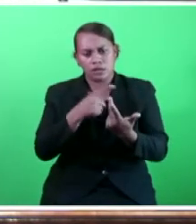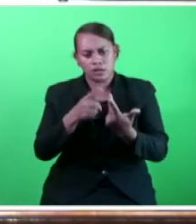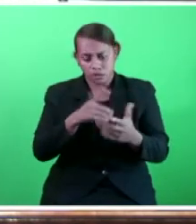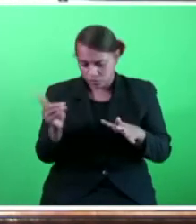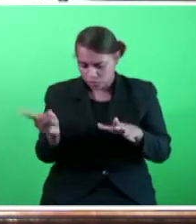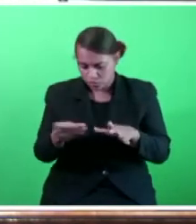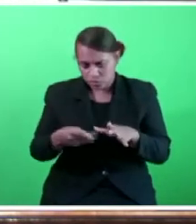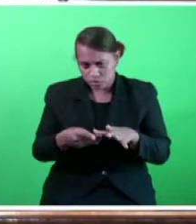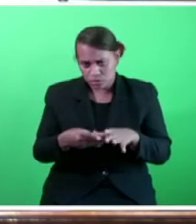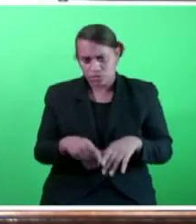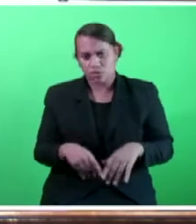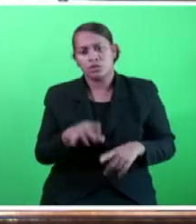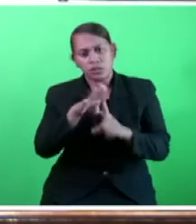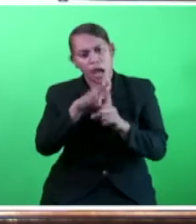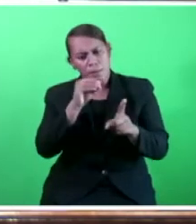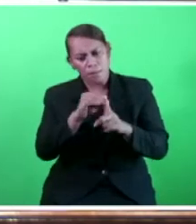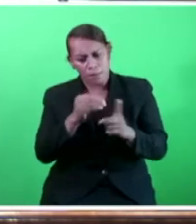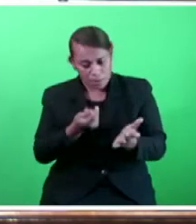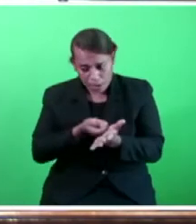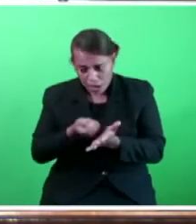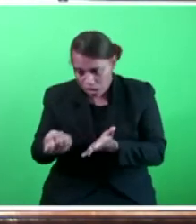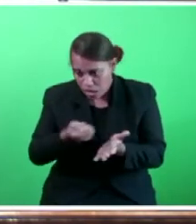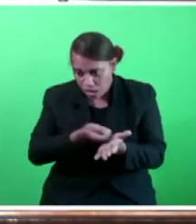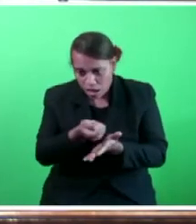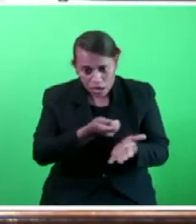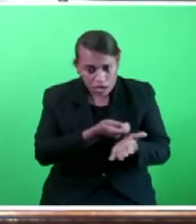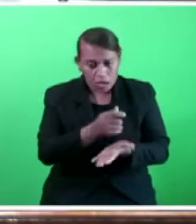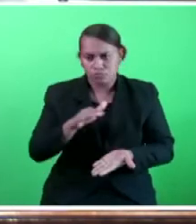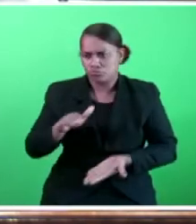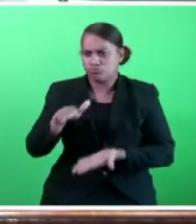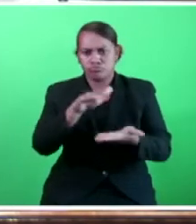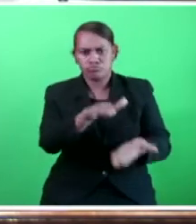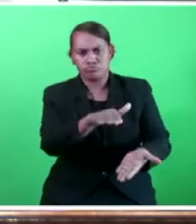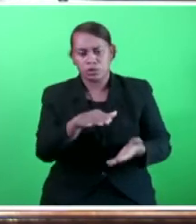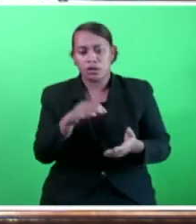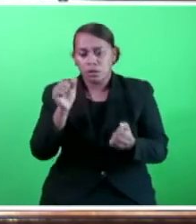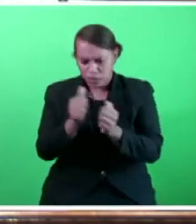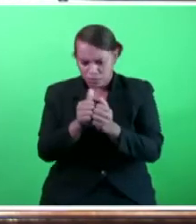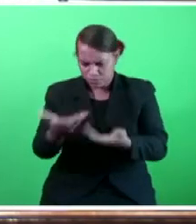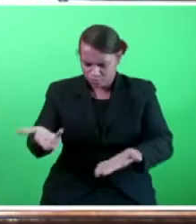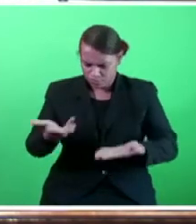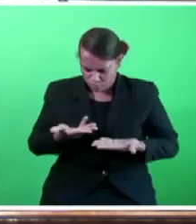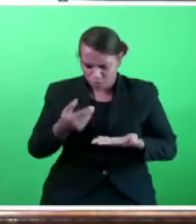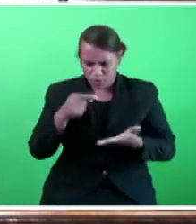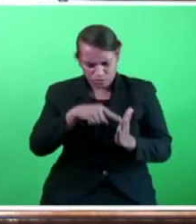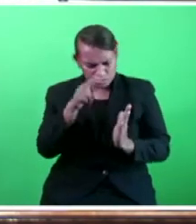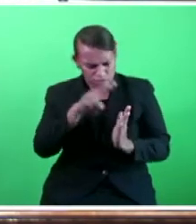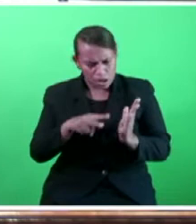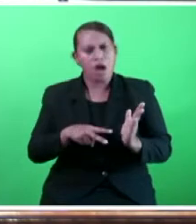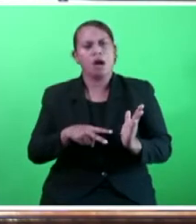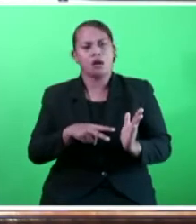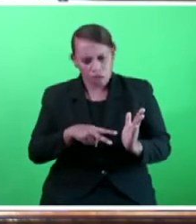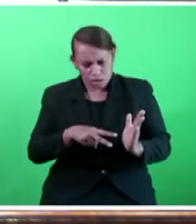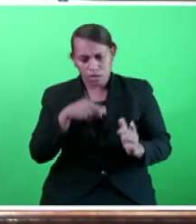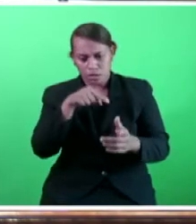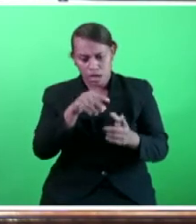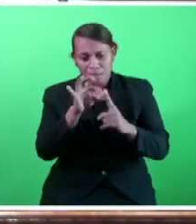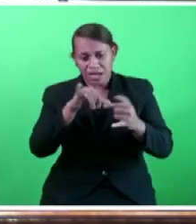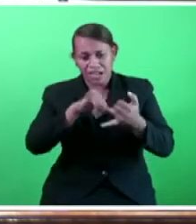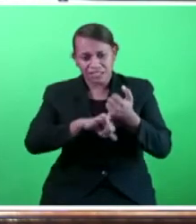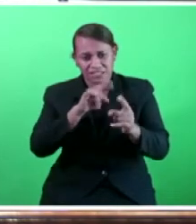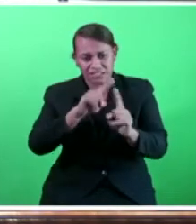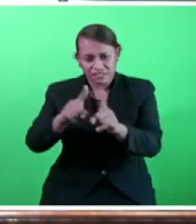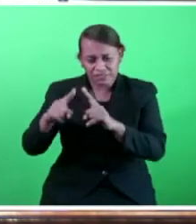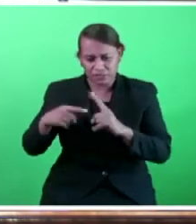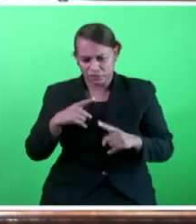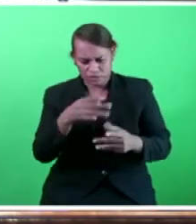example, payroll records, procedure review requests, and input from stakeholders, permanent secretaries, managers, staff, and applicants for positions in the